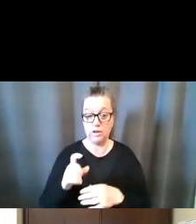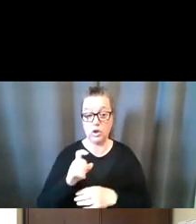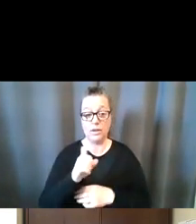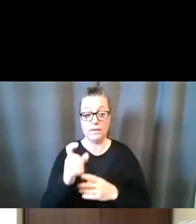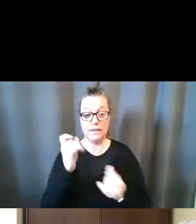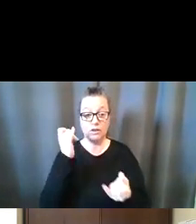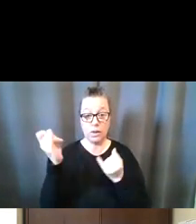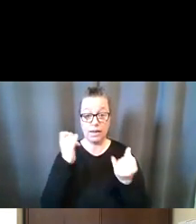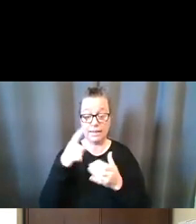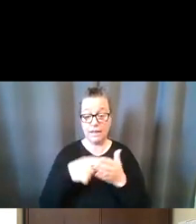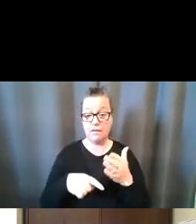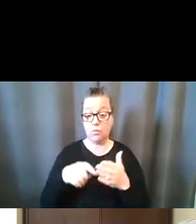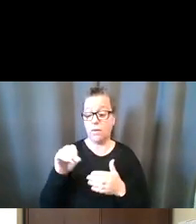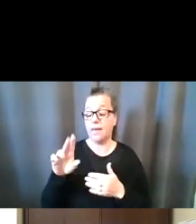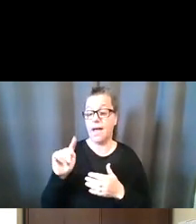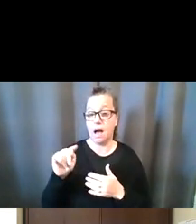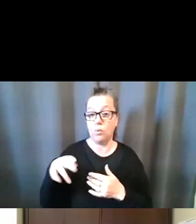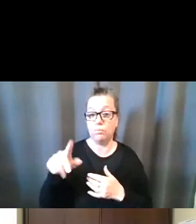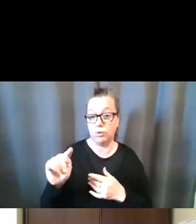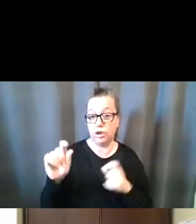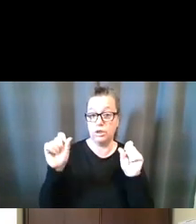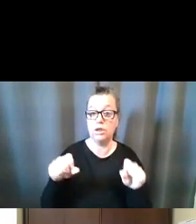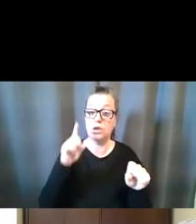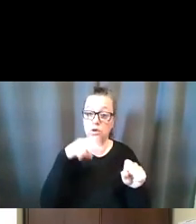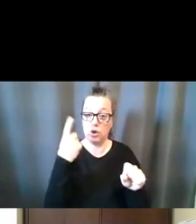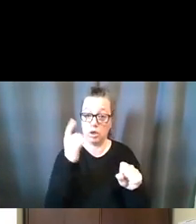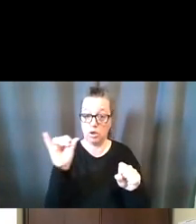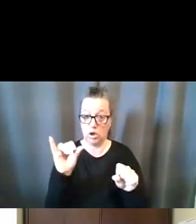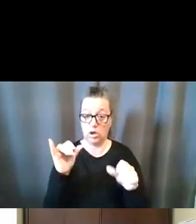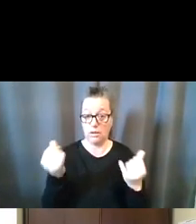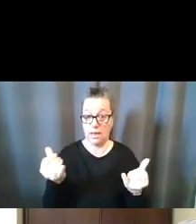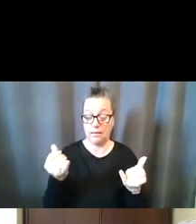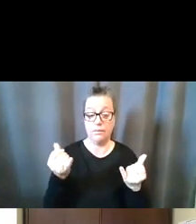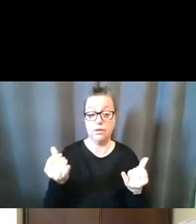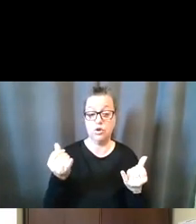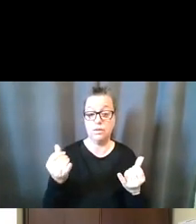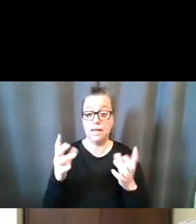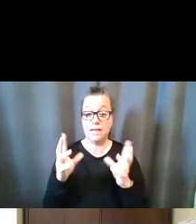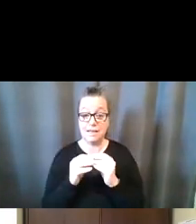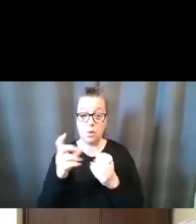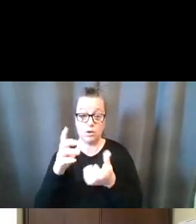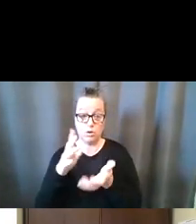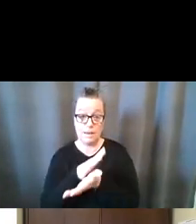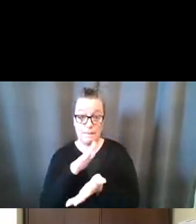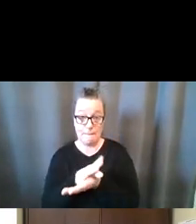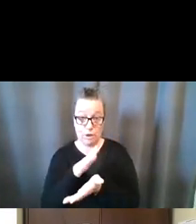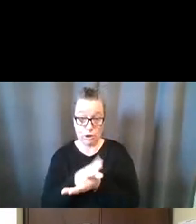idea of what the output could look like. During today's session, I'm going to encourage you to grab a blank sheet of paper,